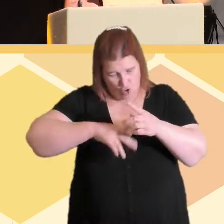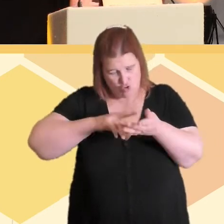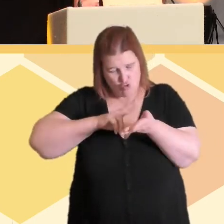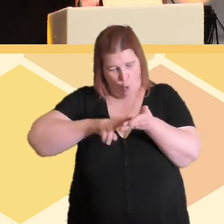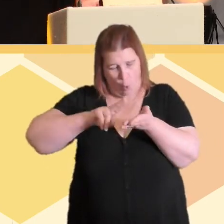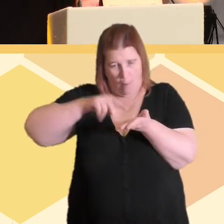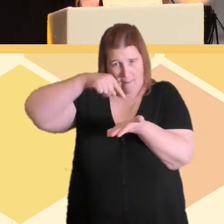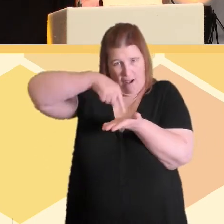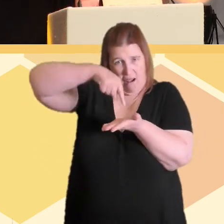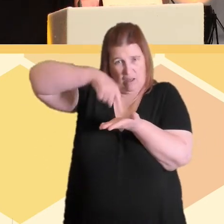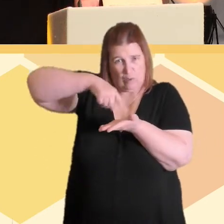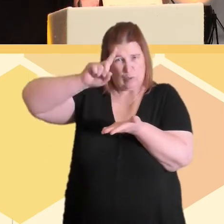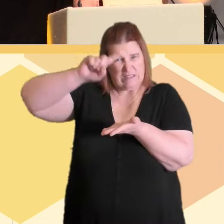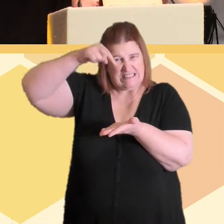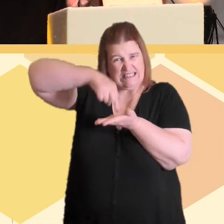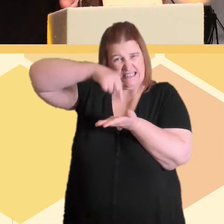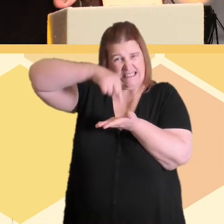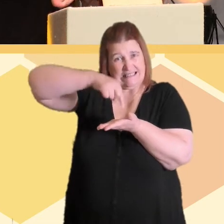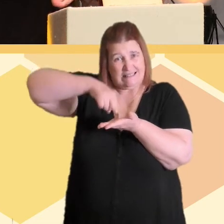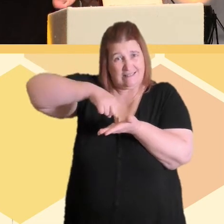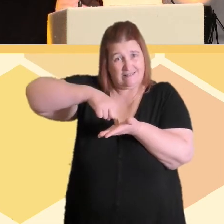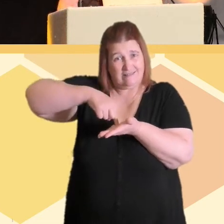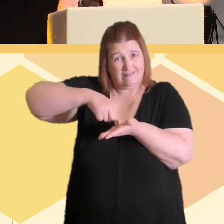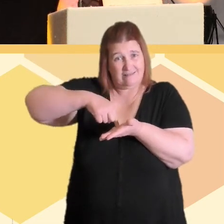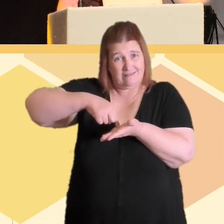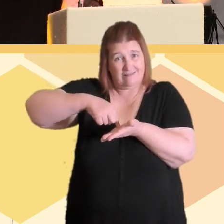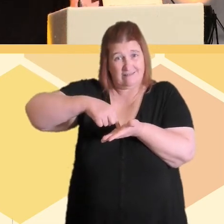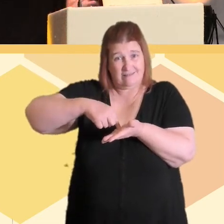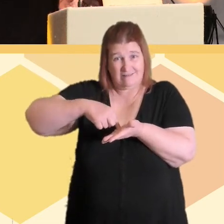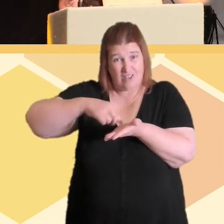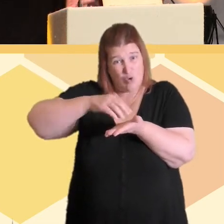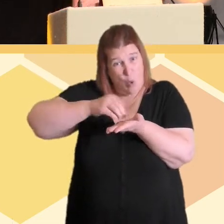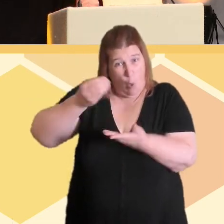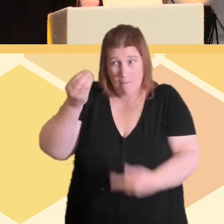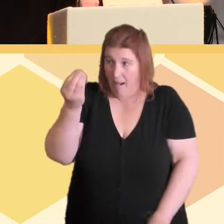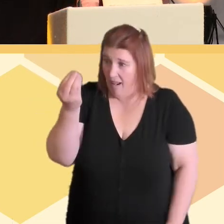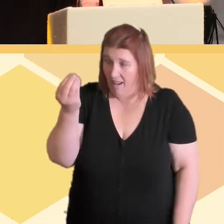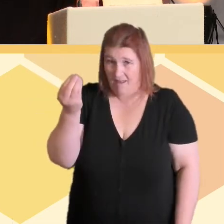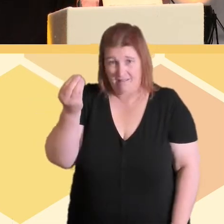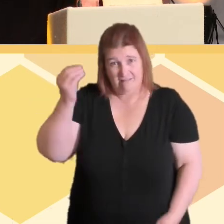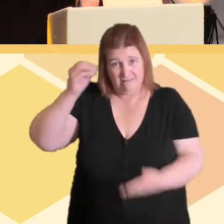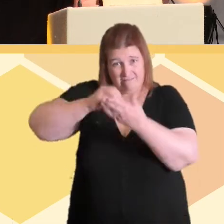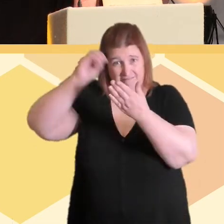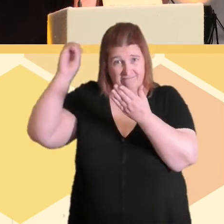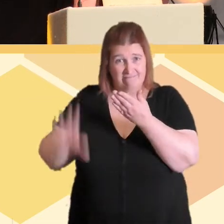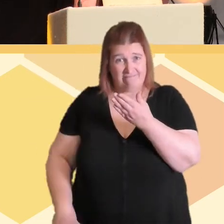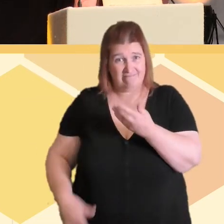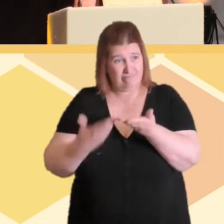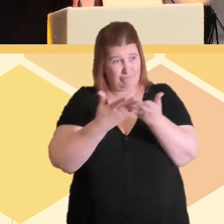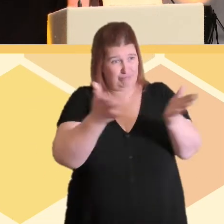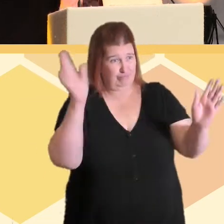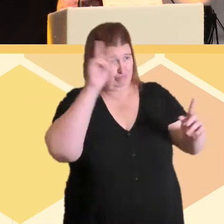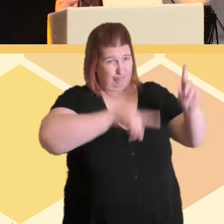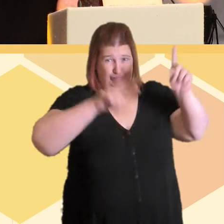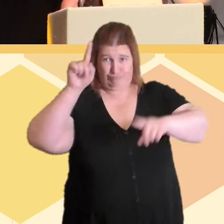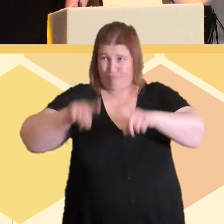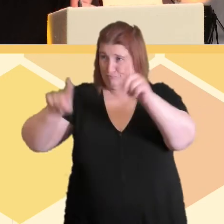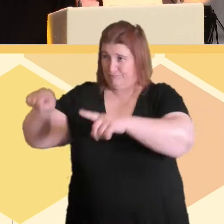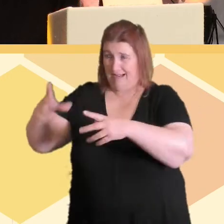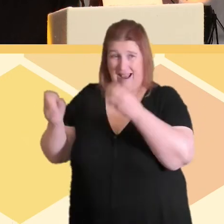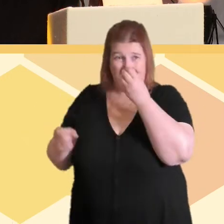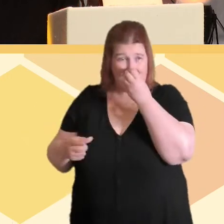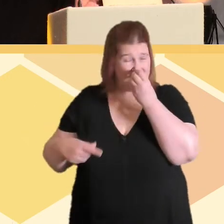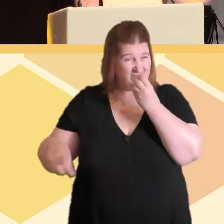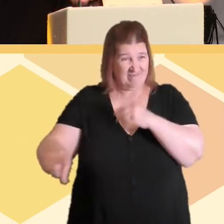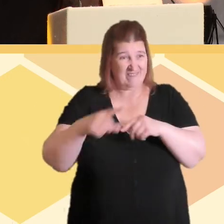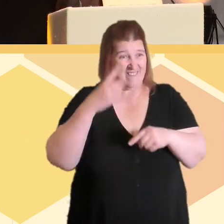actually exists. The fact is that variety is everywhere, but we're more used to some differences than others. Human faces are all